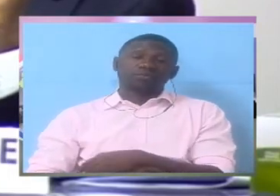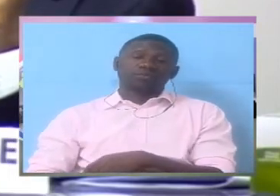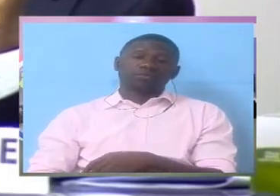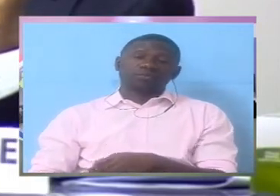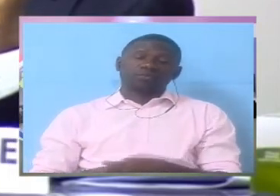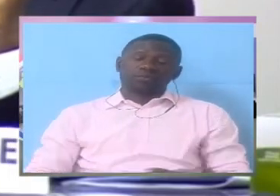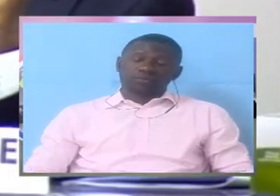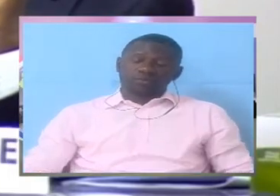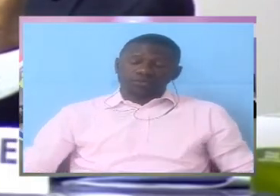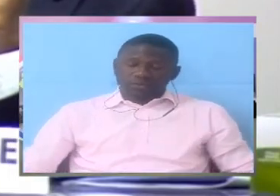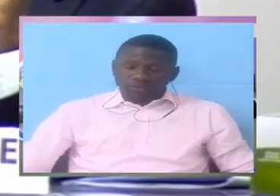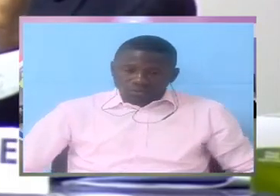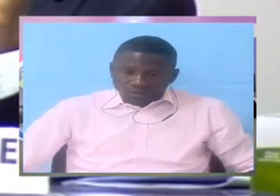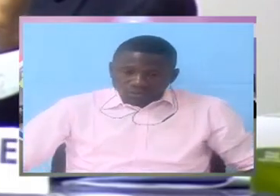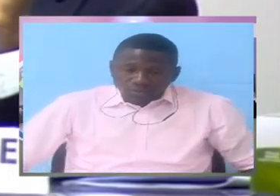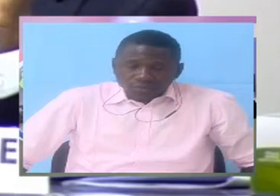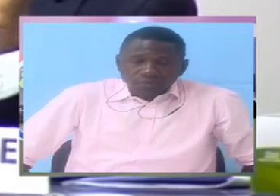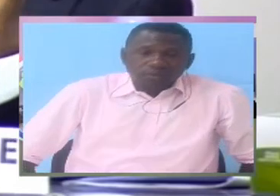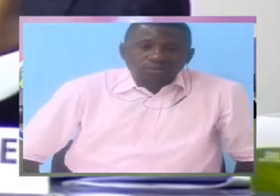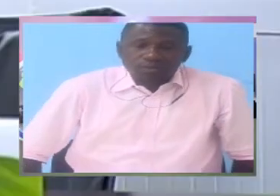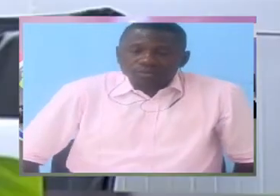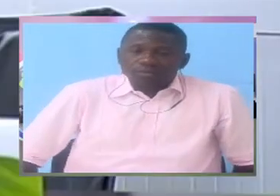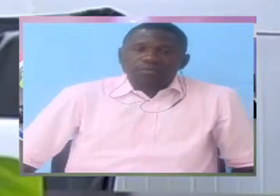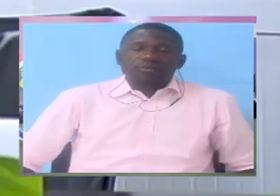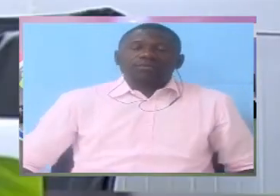katonya katonya suka ko soto e bulu ha.